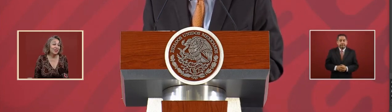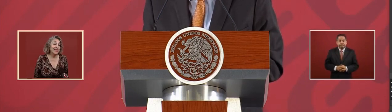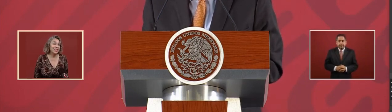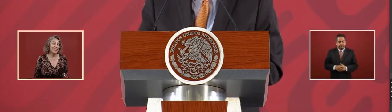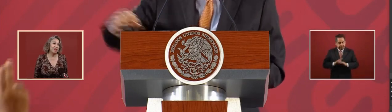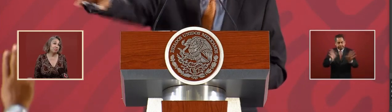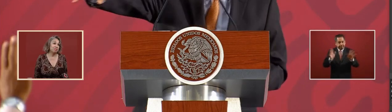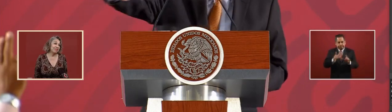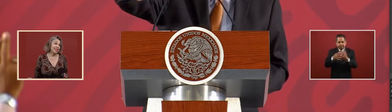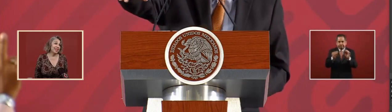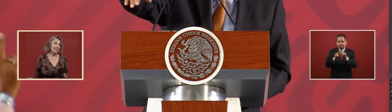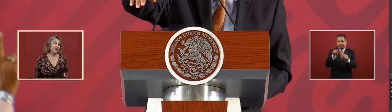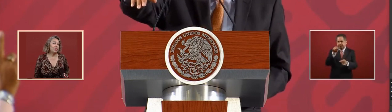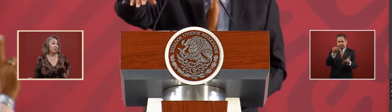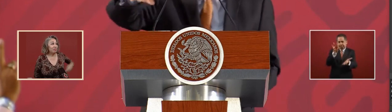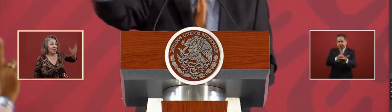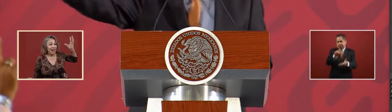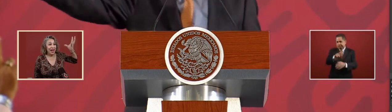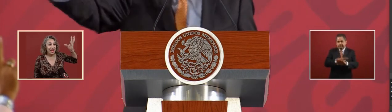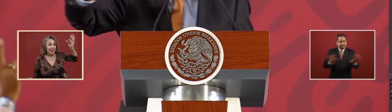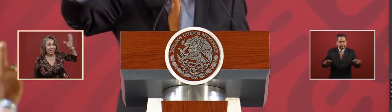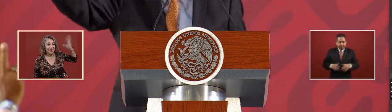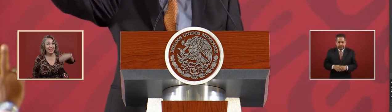carajo, yeah. Which is that